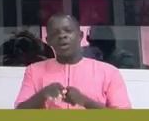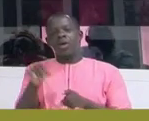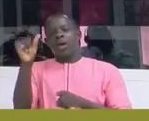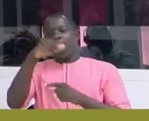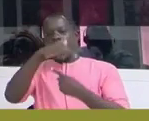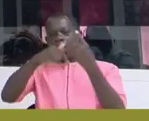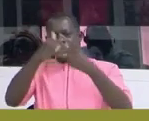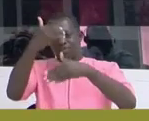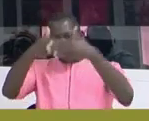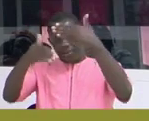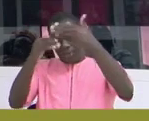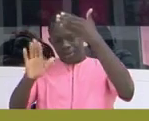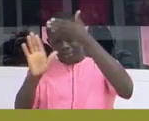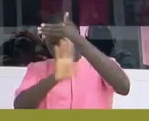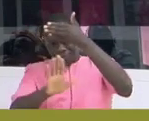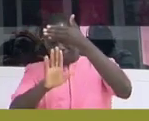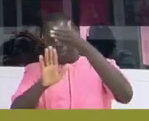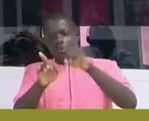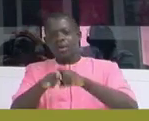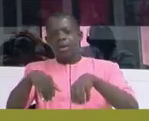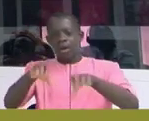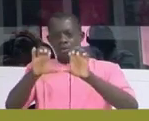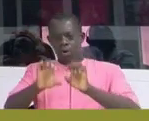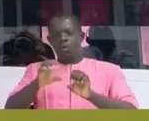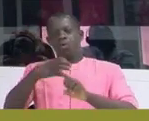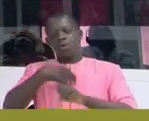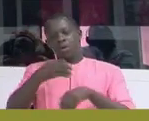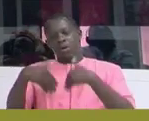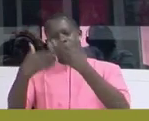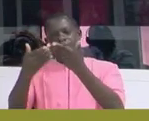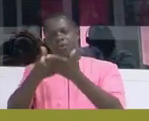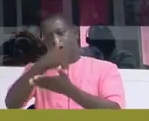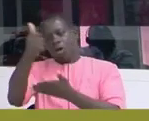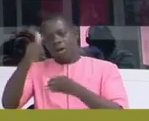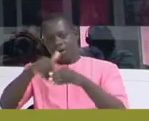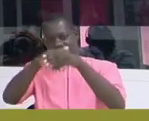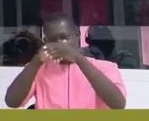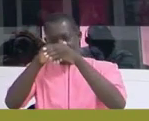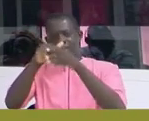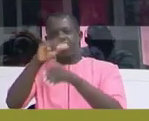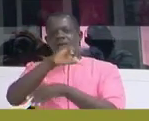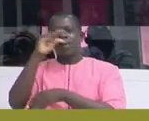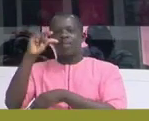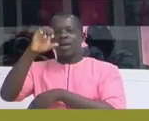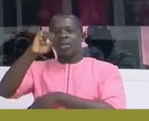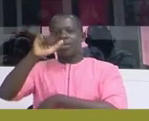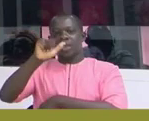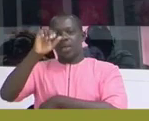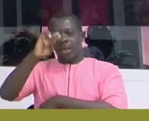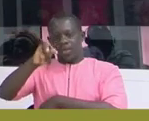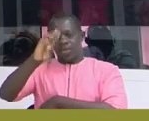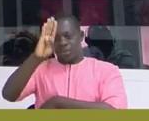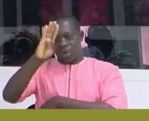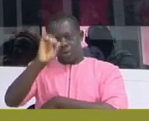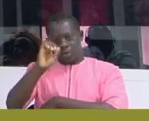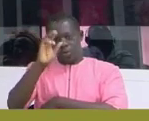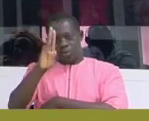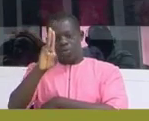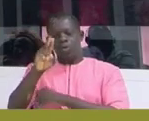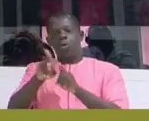He said, "Well, the mission work and blocks. I am going to give you to one of my guys called Sambu who